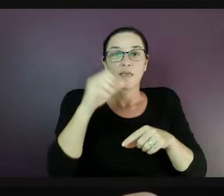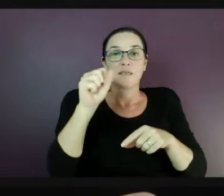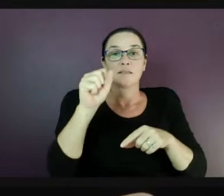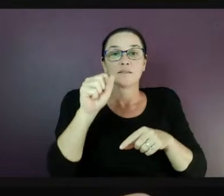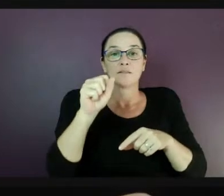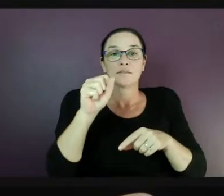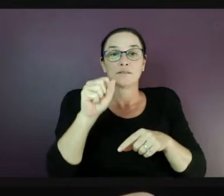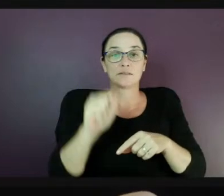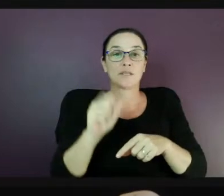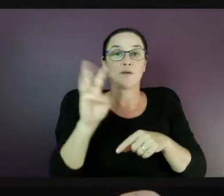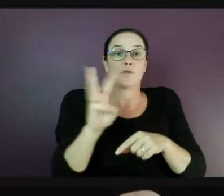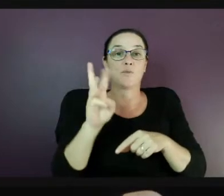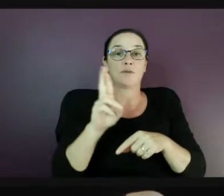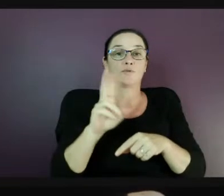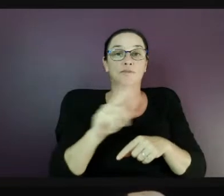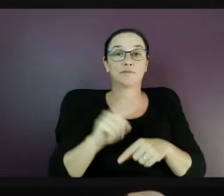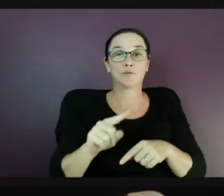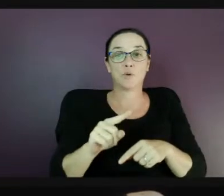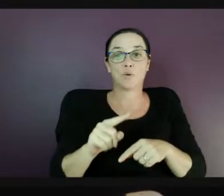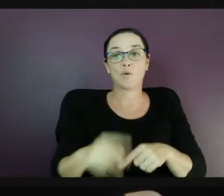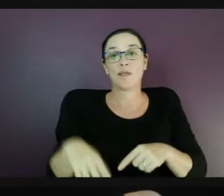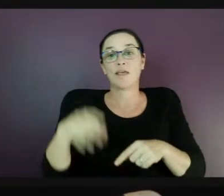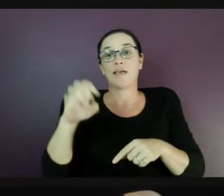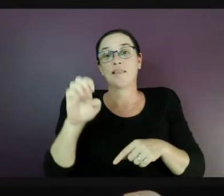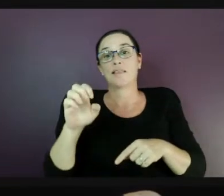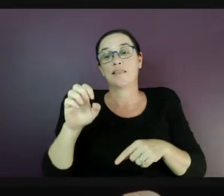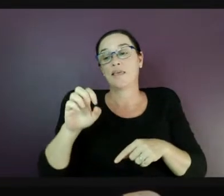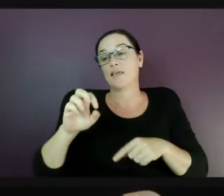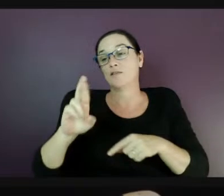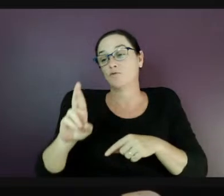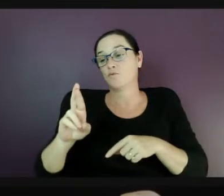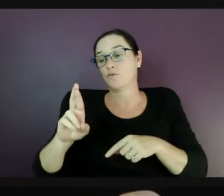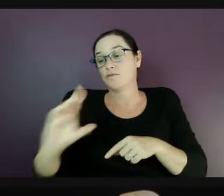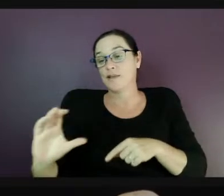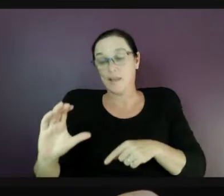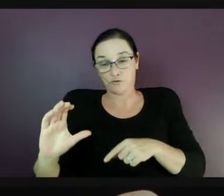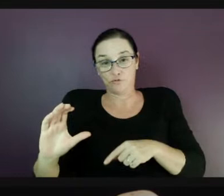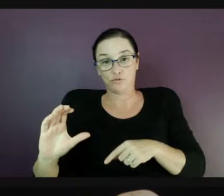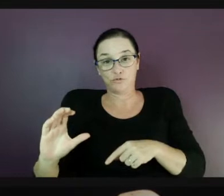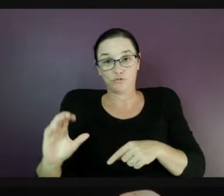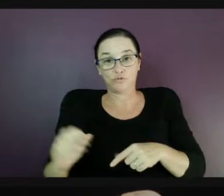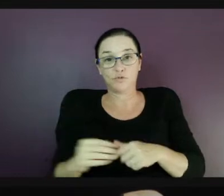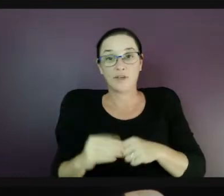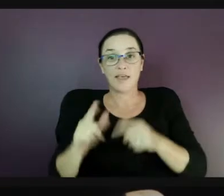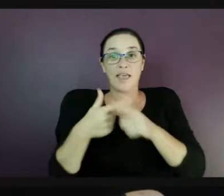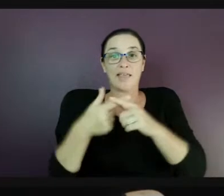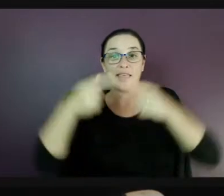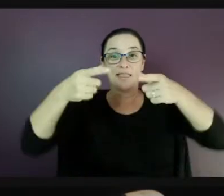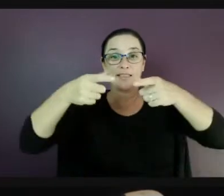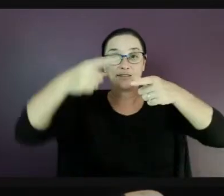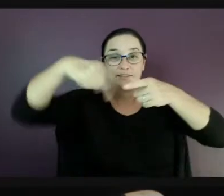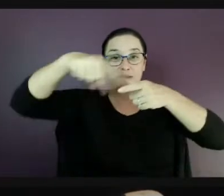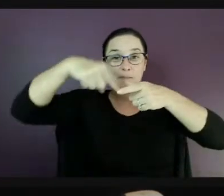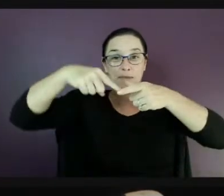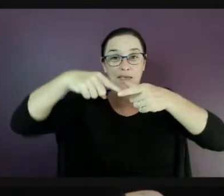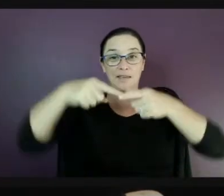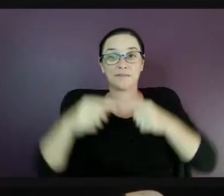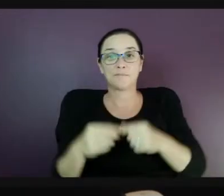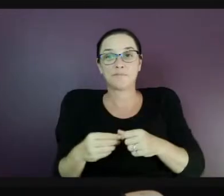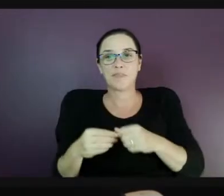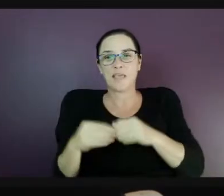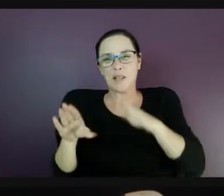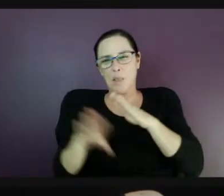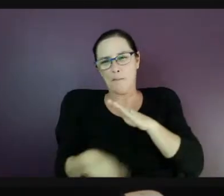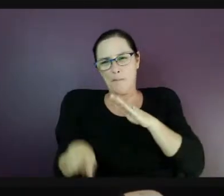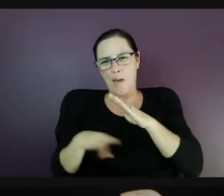there. Southeast rift connector, that leg right there. Summit is at that apex. And at the very bottom,